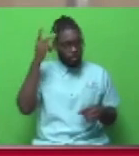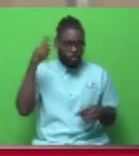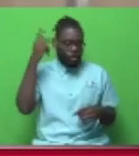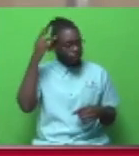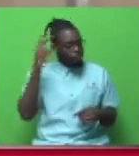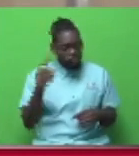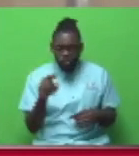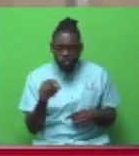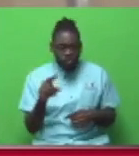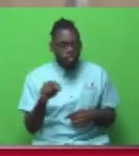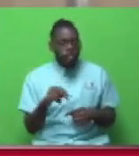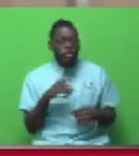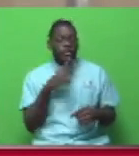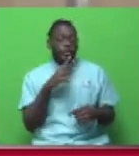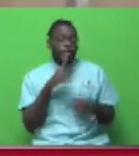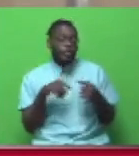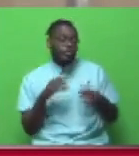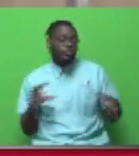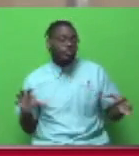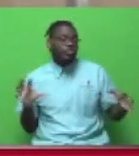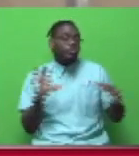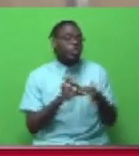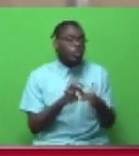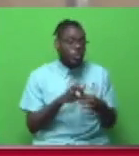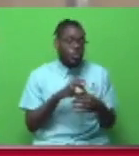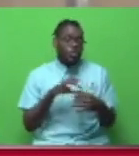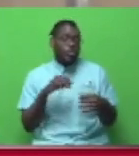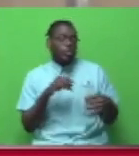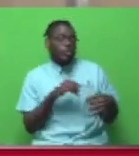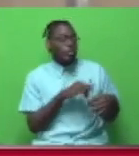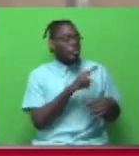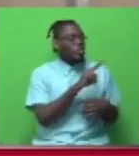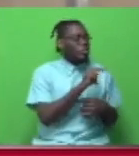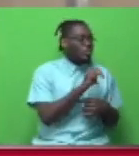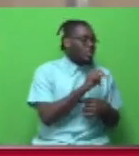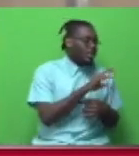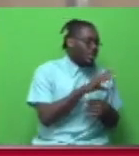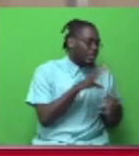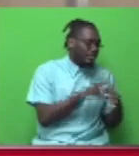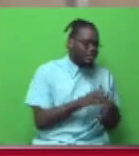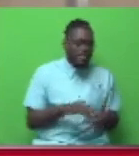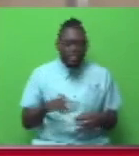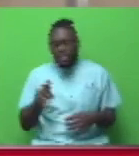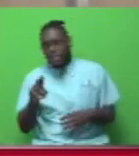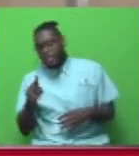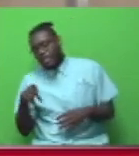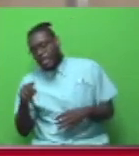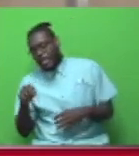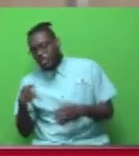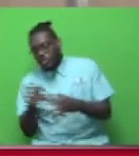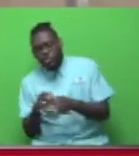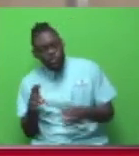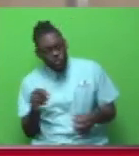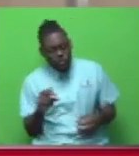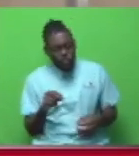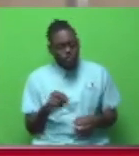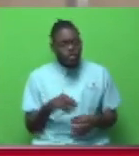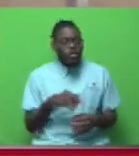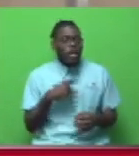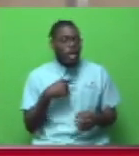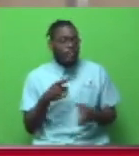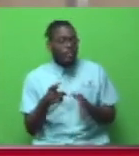with any party, but simply officers or public officers who are lawyers who continue